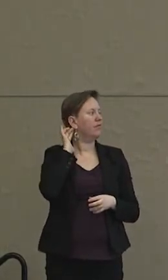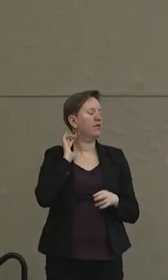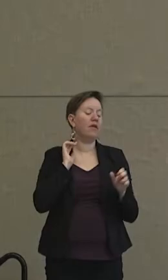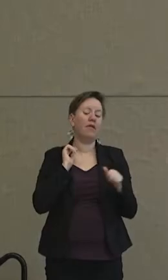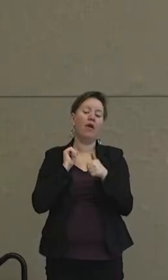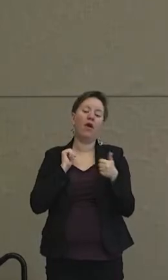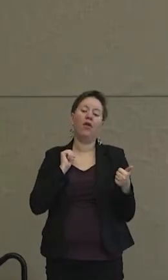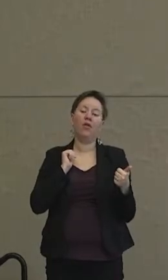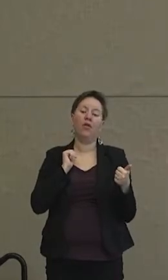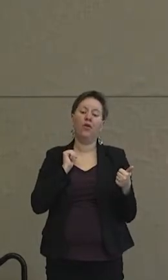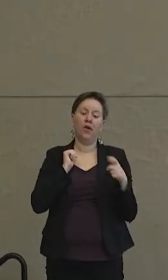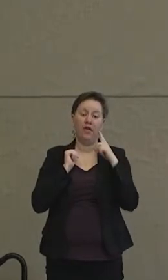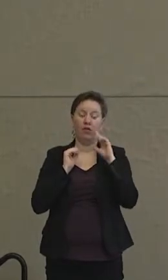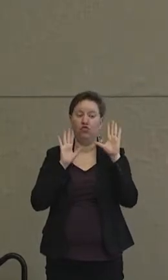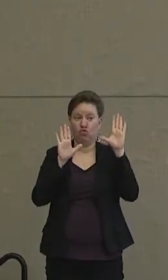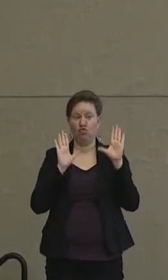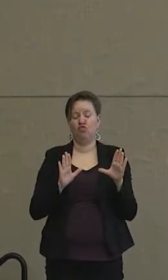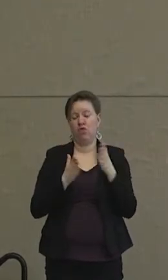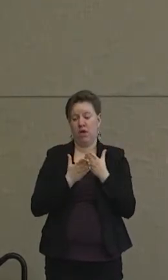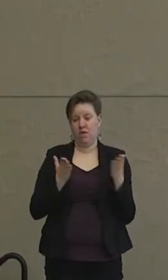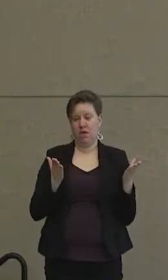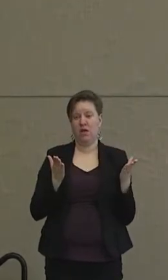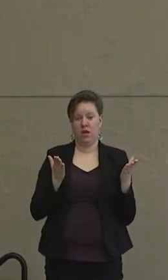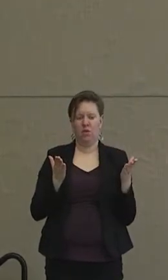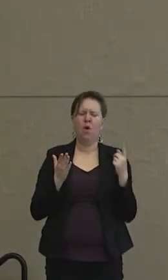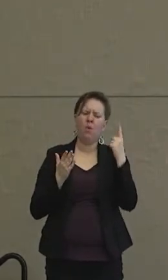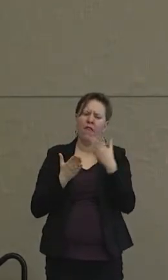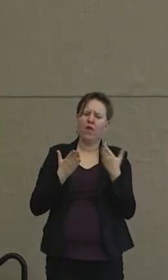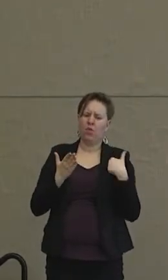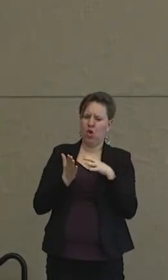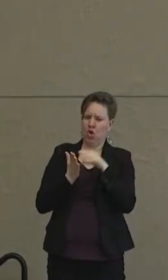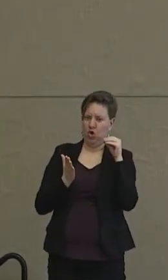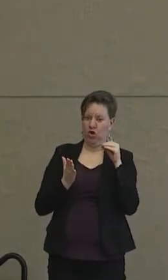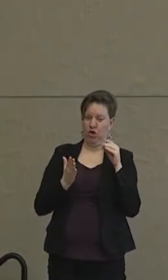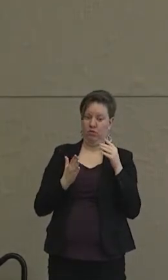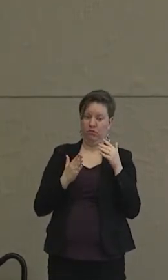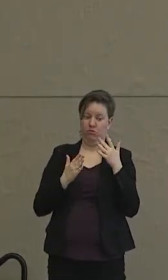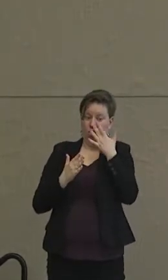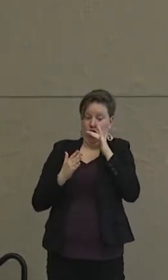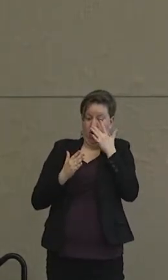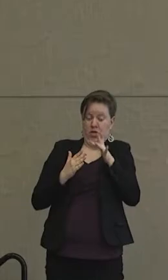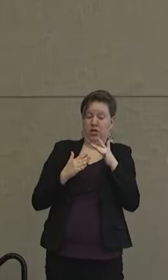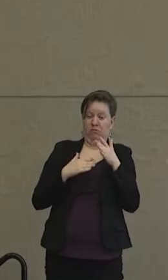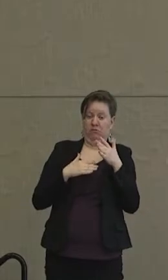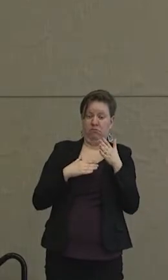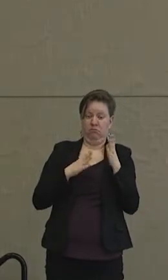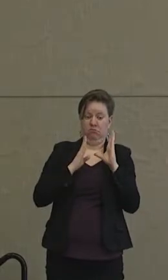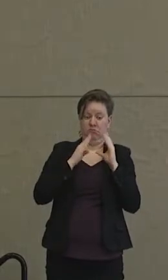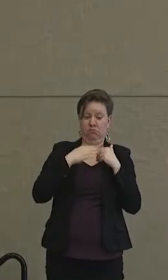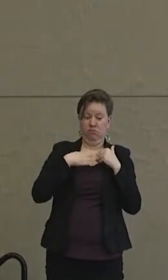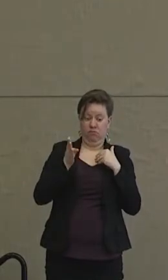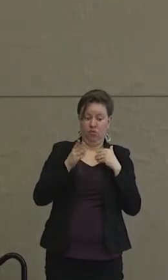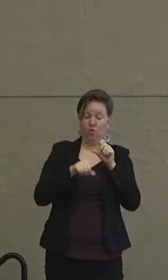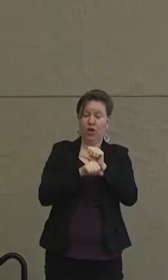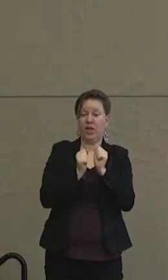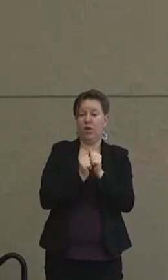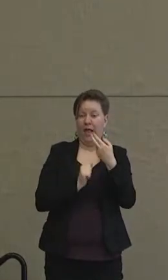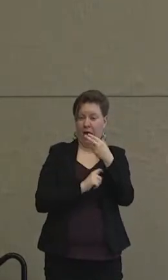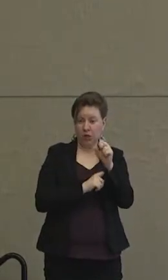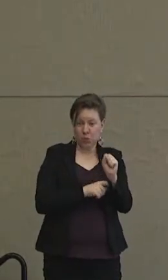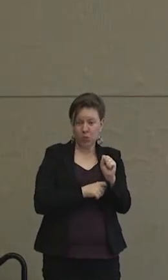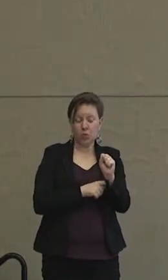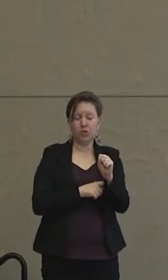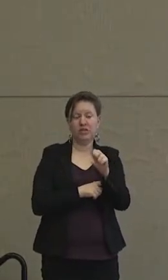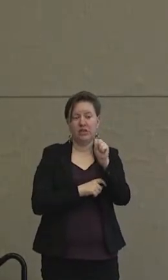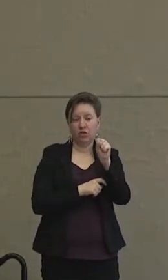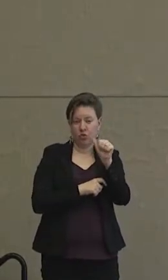The other, I think, great thing, one thing we learned early on in that working with high schools and sexual